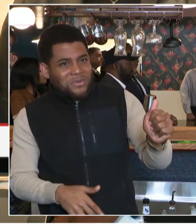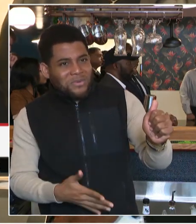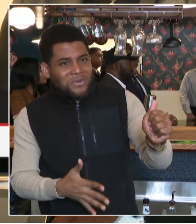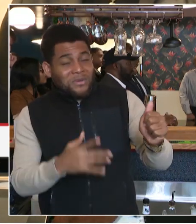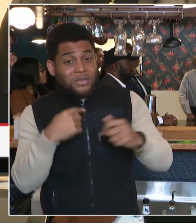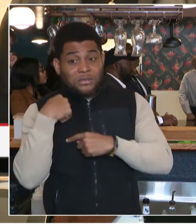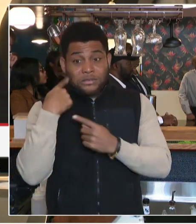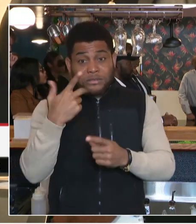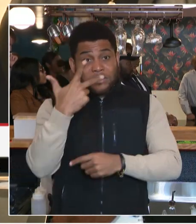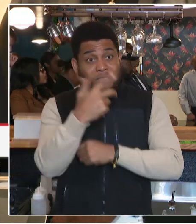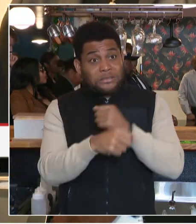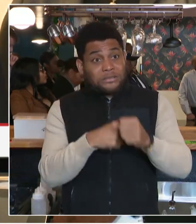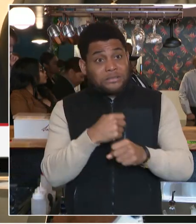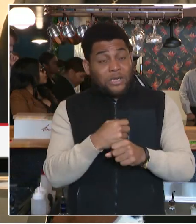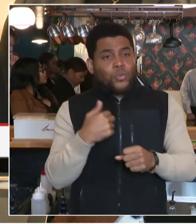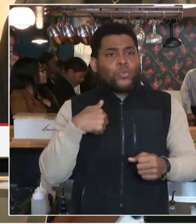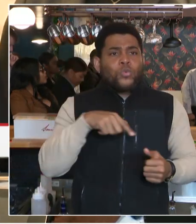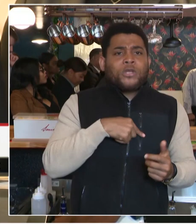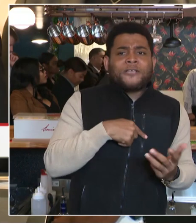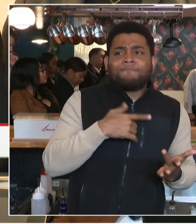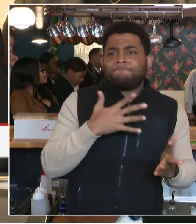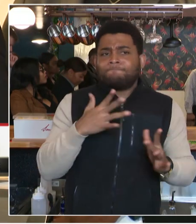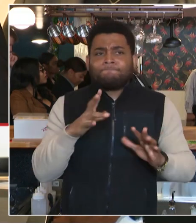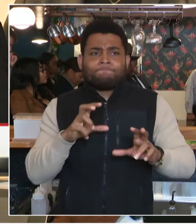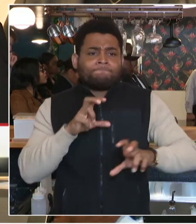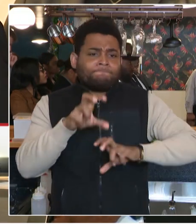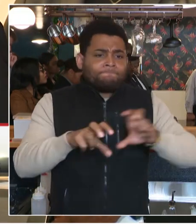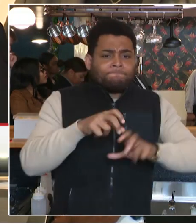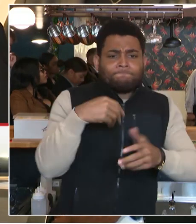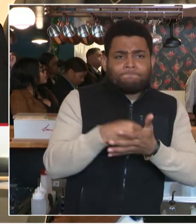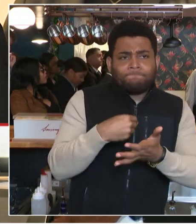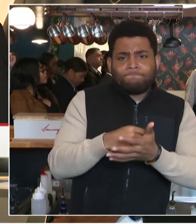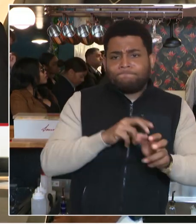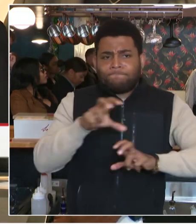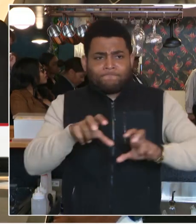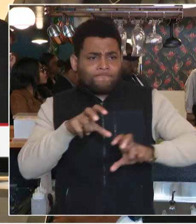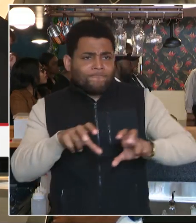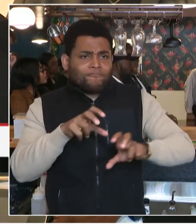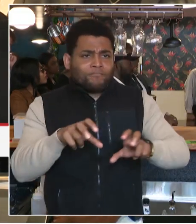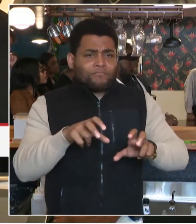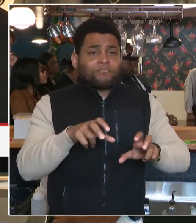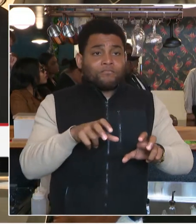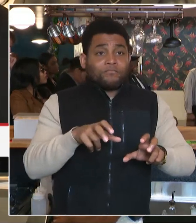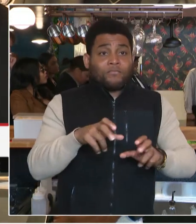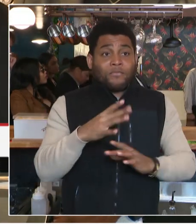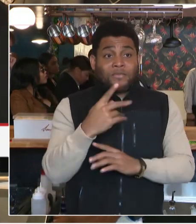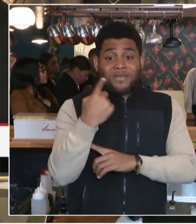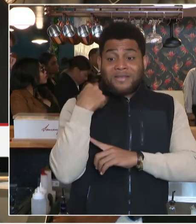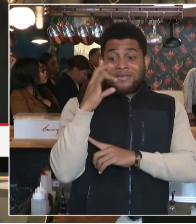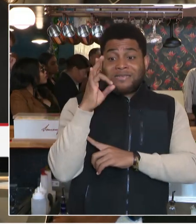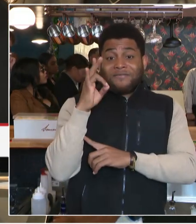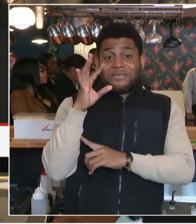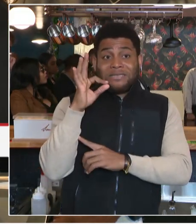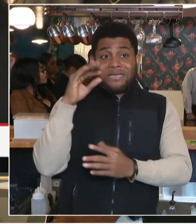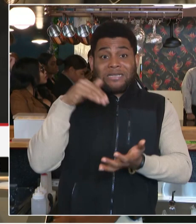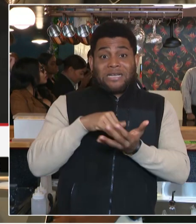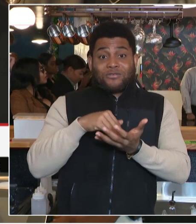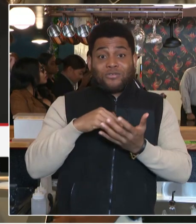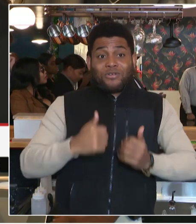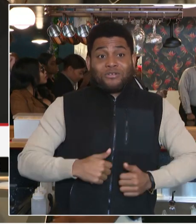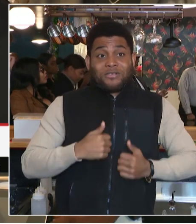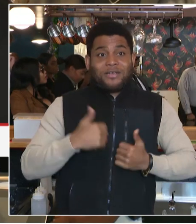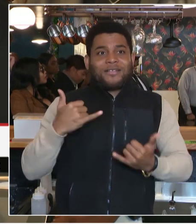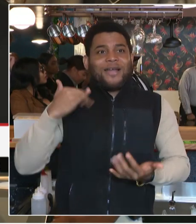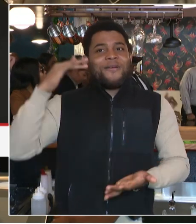of funds, we have been able to reduce that number from 79,000 to only 10,000 residents east of the